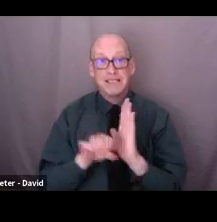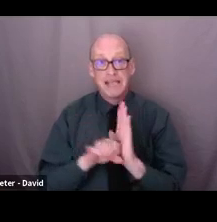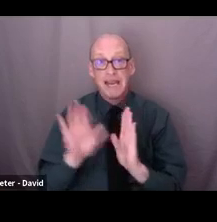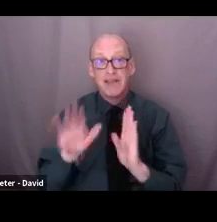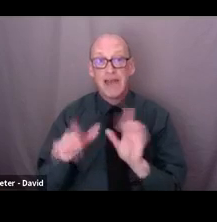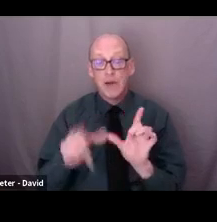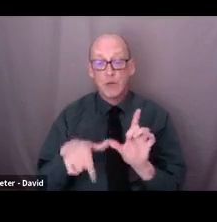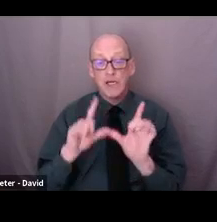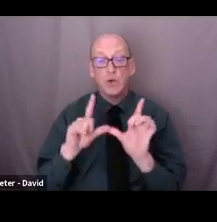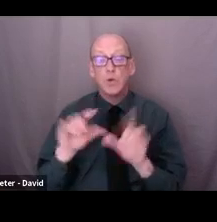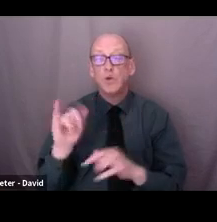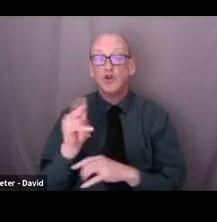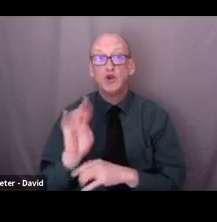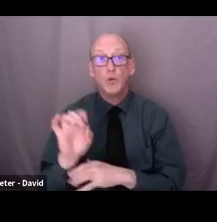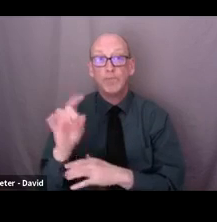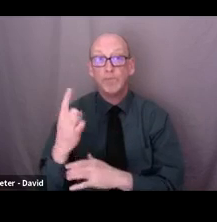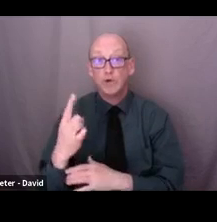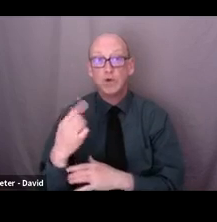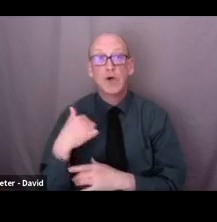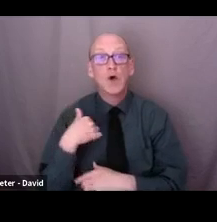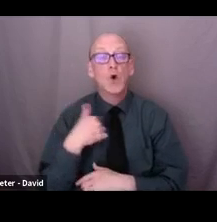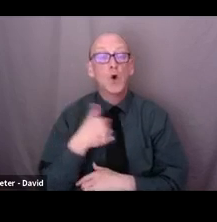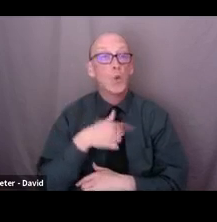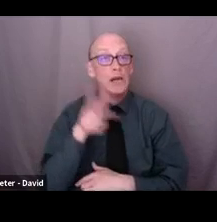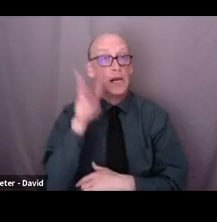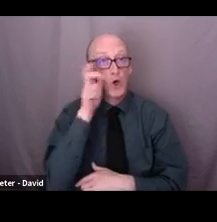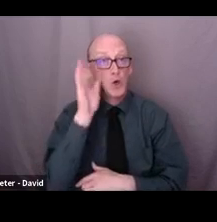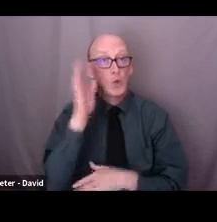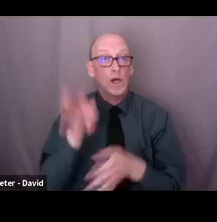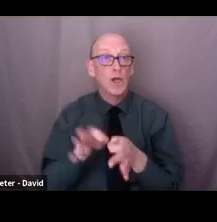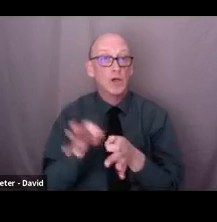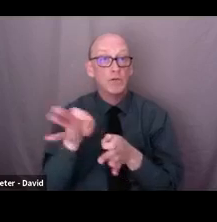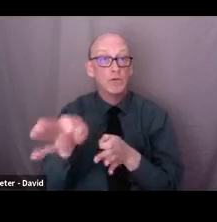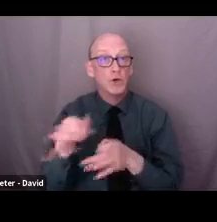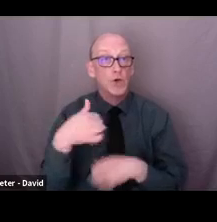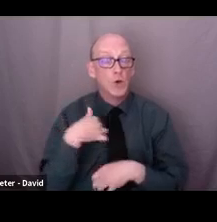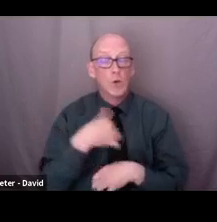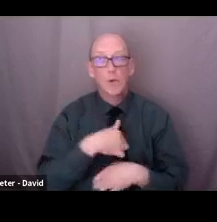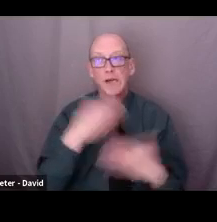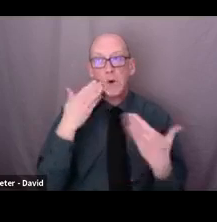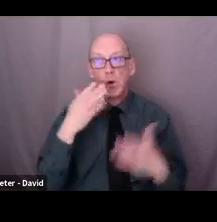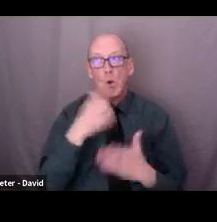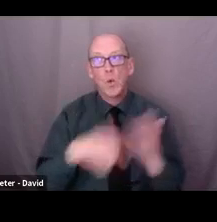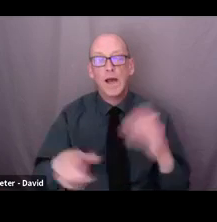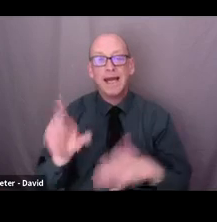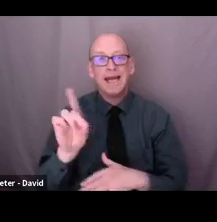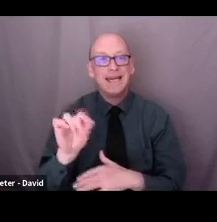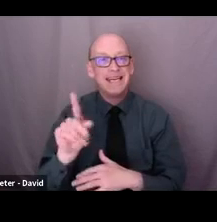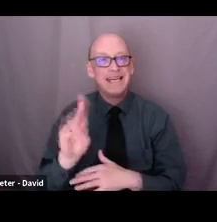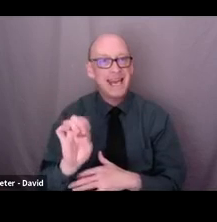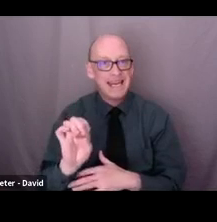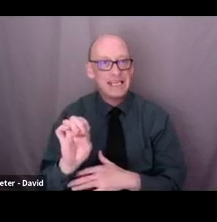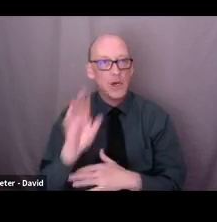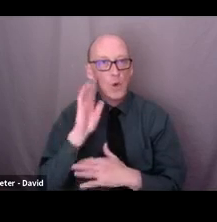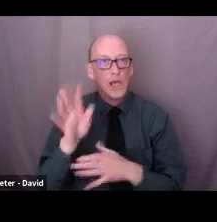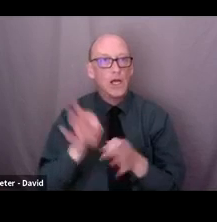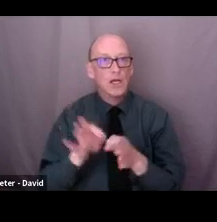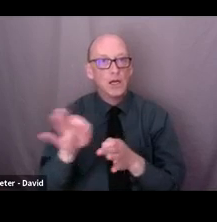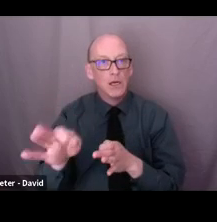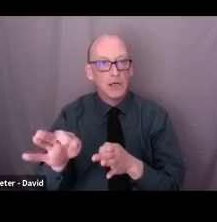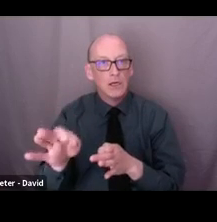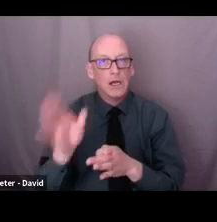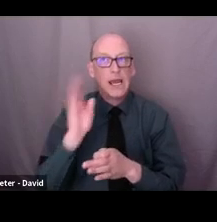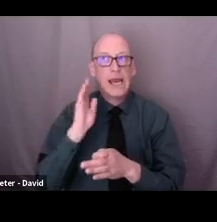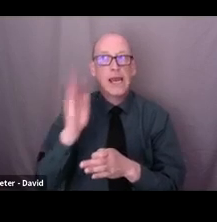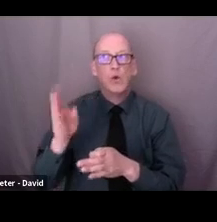just recently that that is going to be deferred. We don't know the date it's being deferred to. That's going to be dealt with after